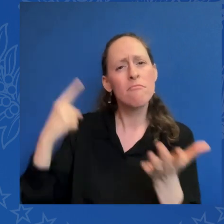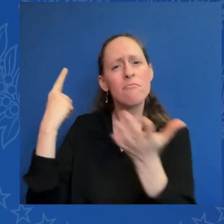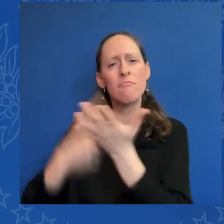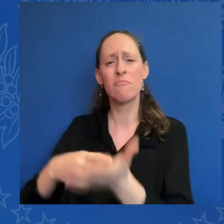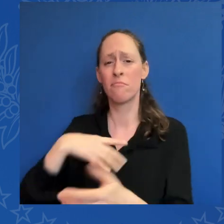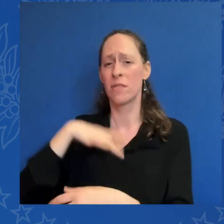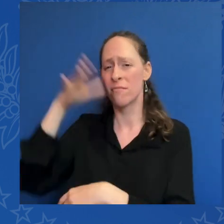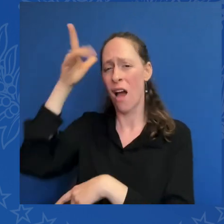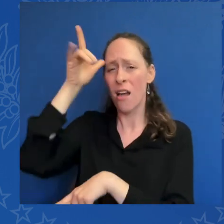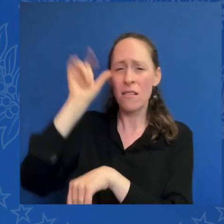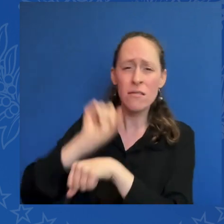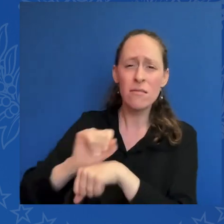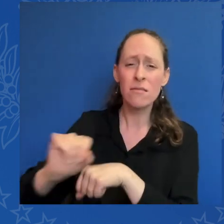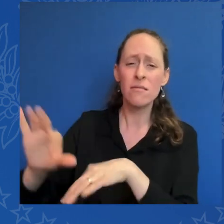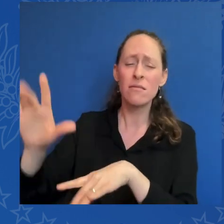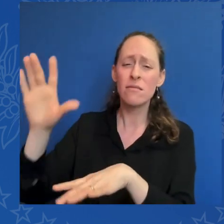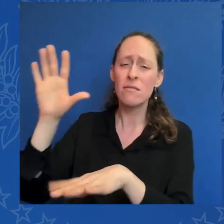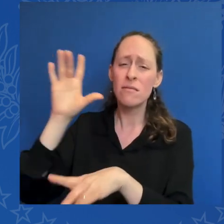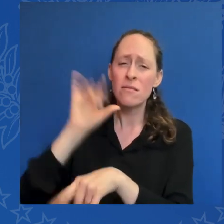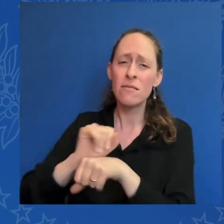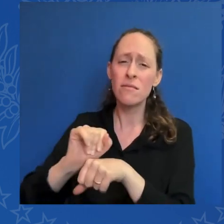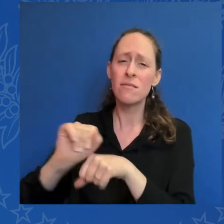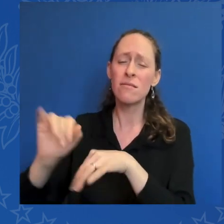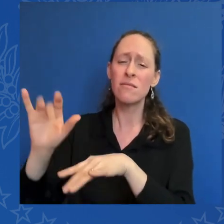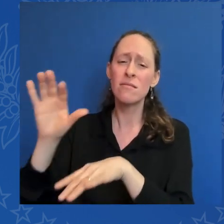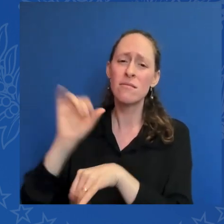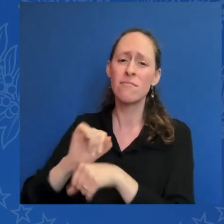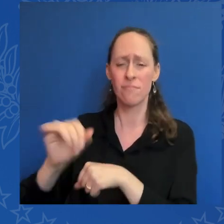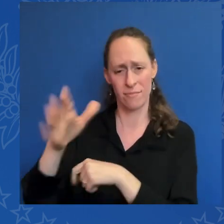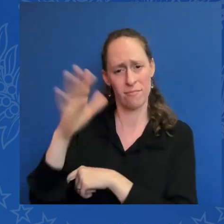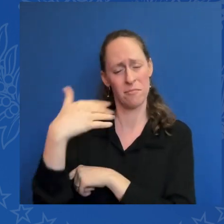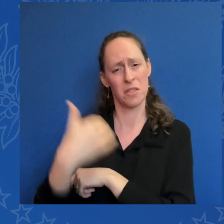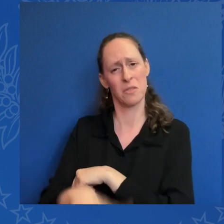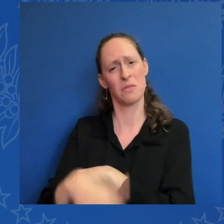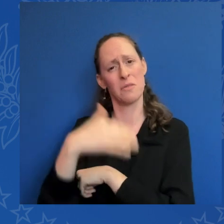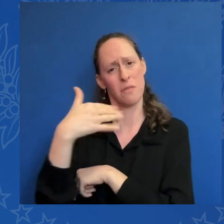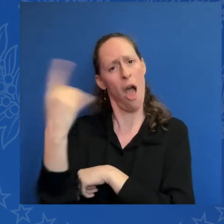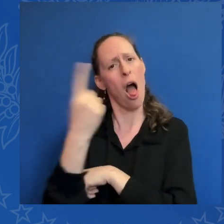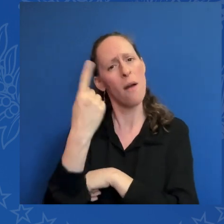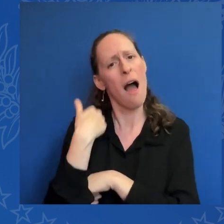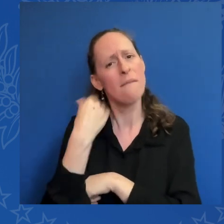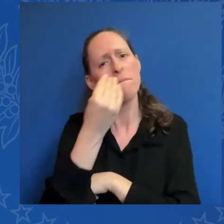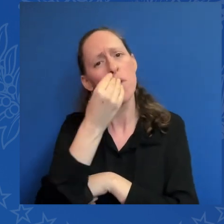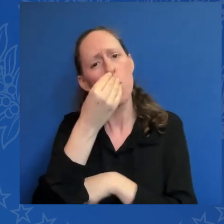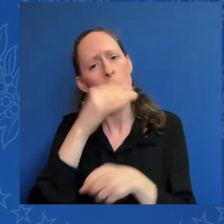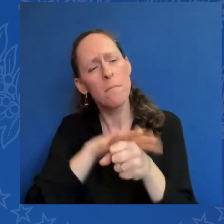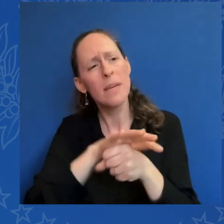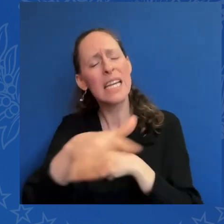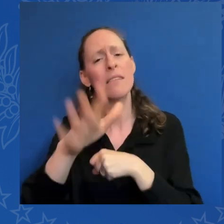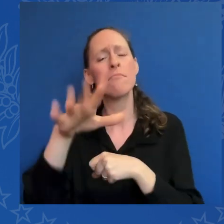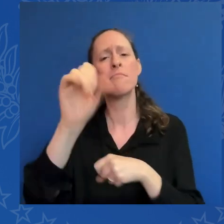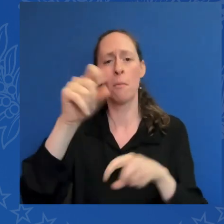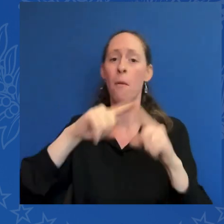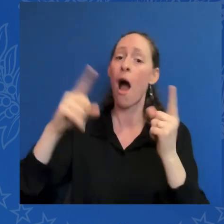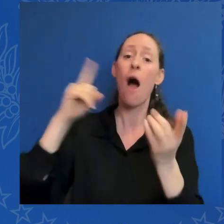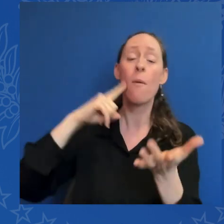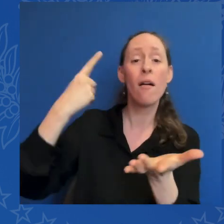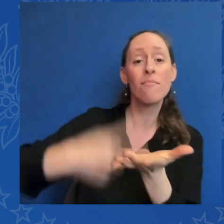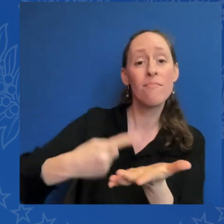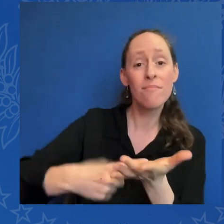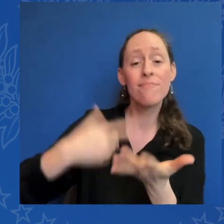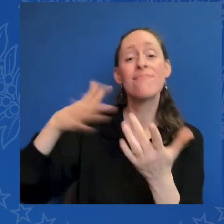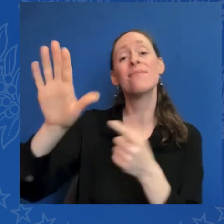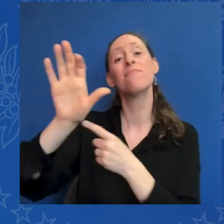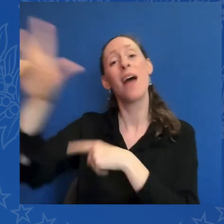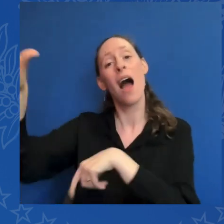place, as I said, we had conversation and incidentally ate. And then he'd go back to work until 9 o'clock. And,